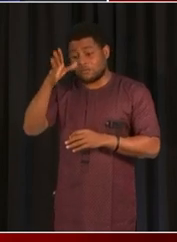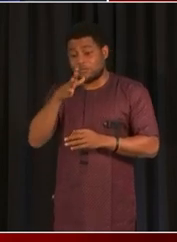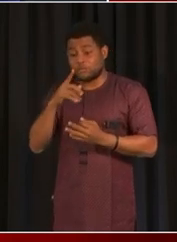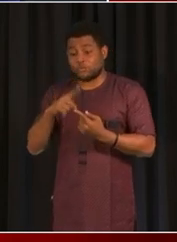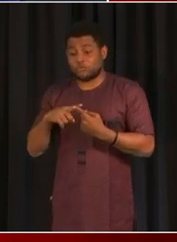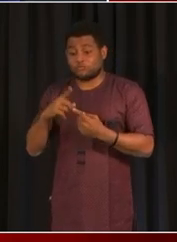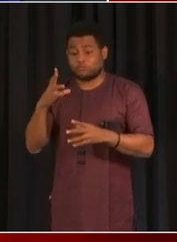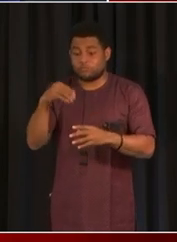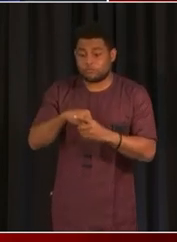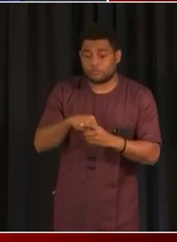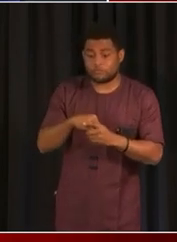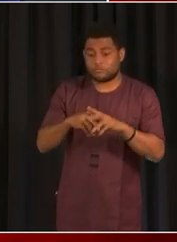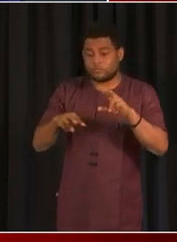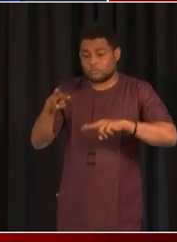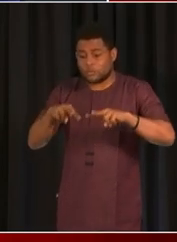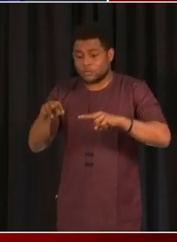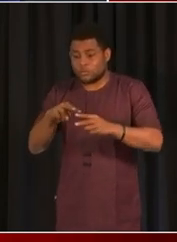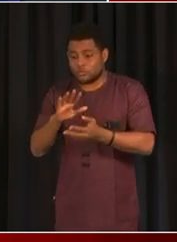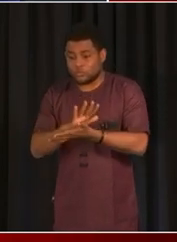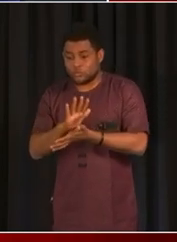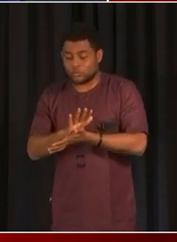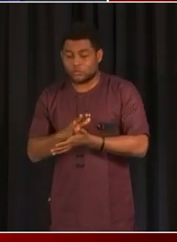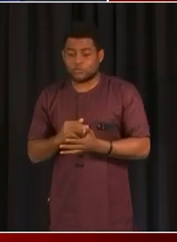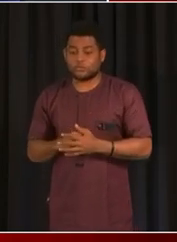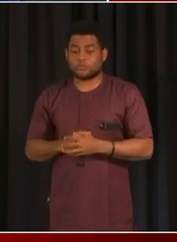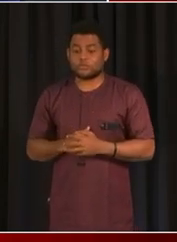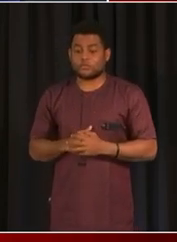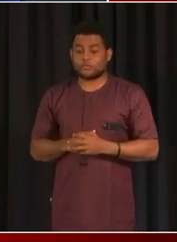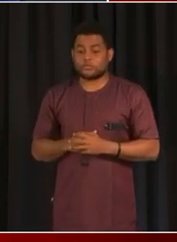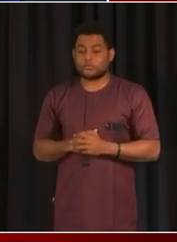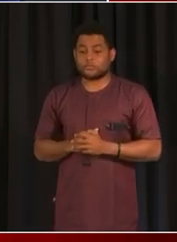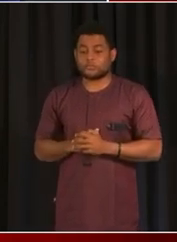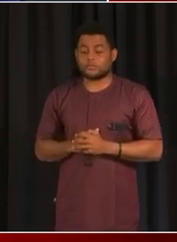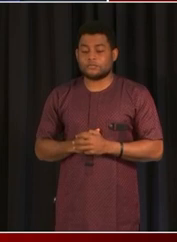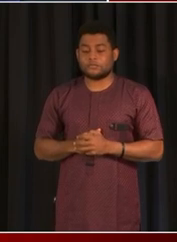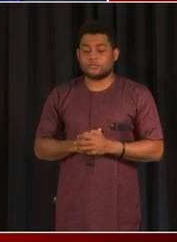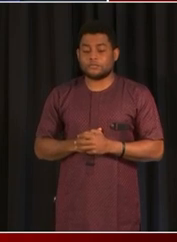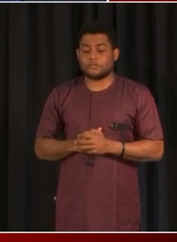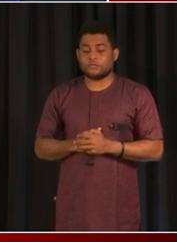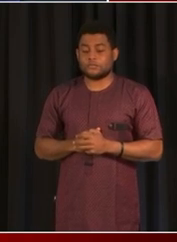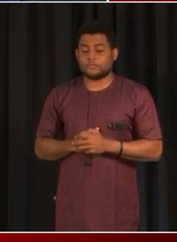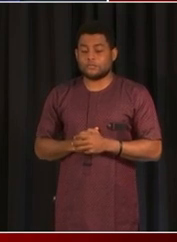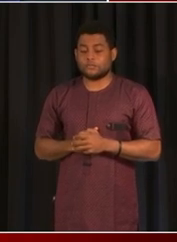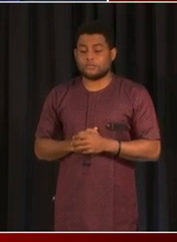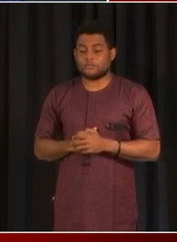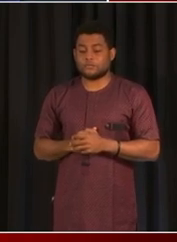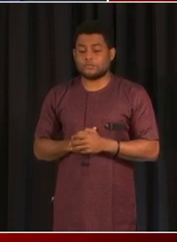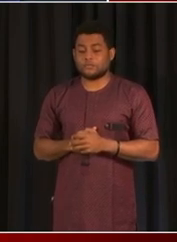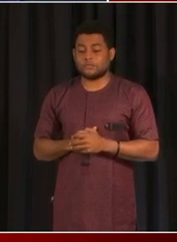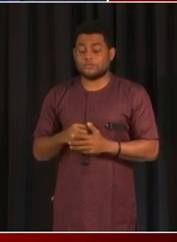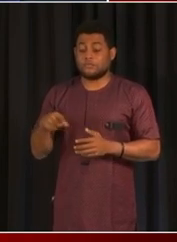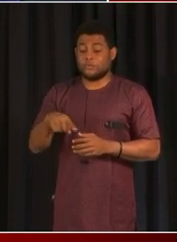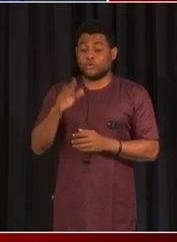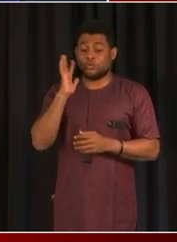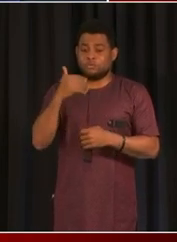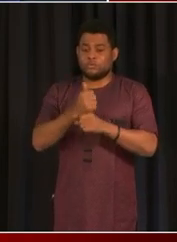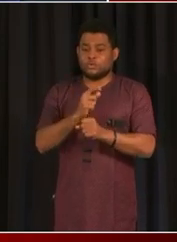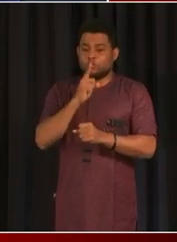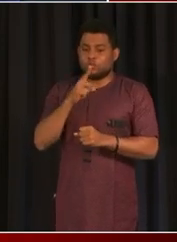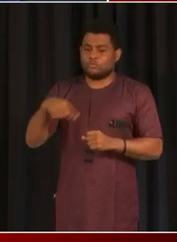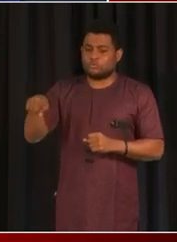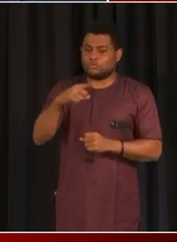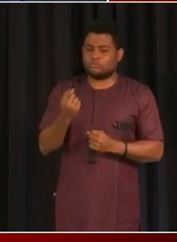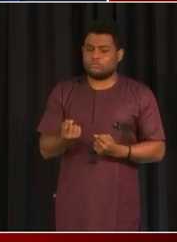seats with our DCPS system on August 30th and some other schools that have already started, is to make sure they understand what the process